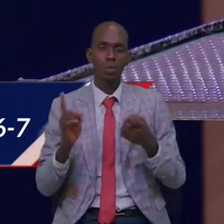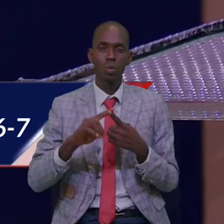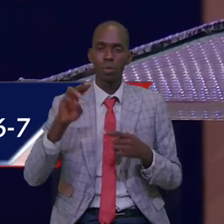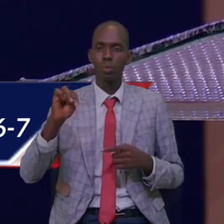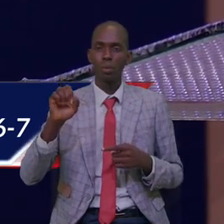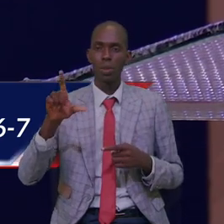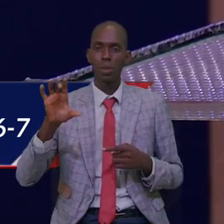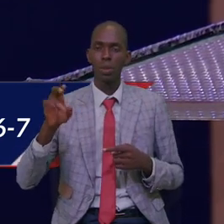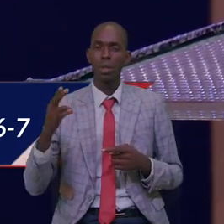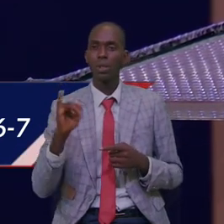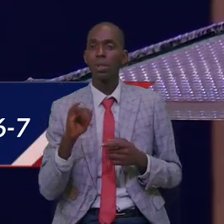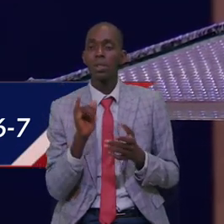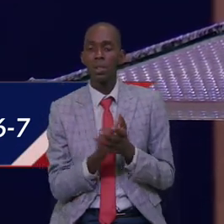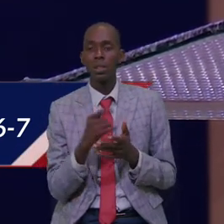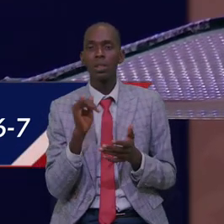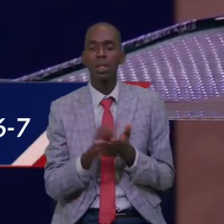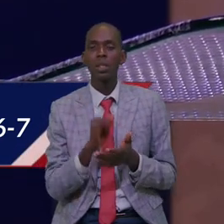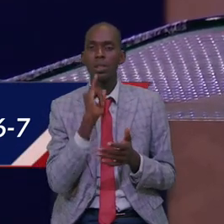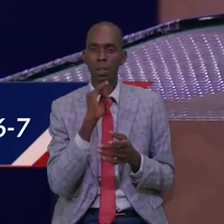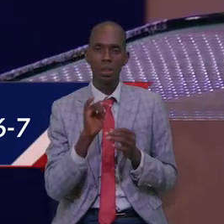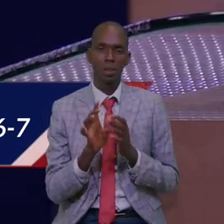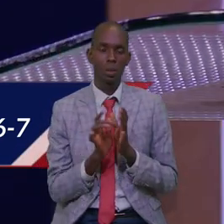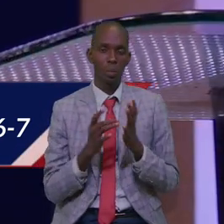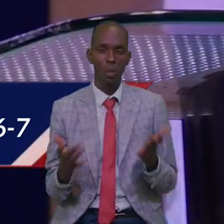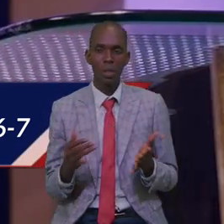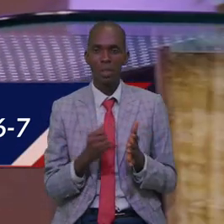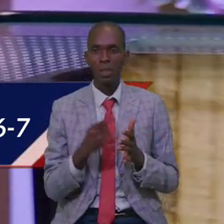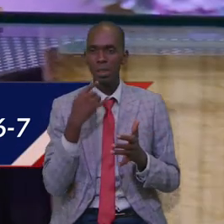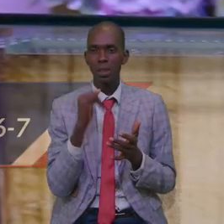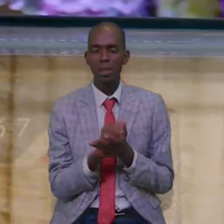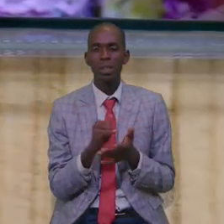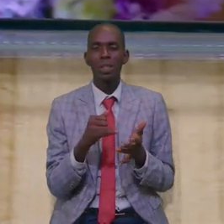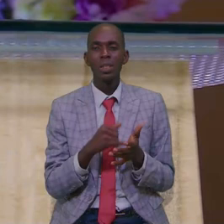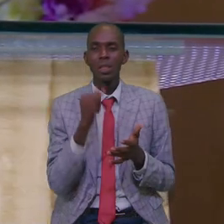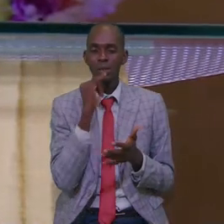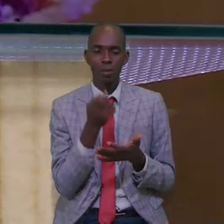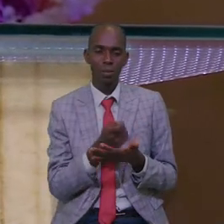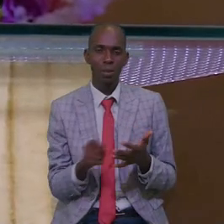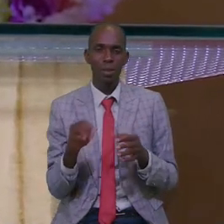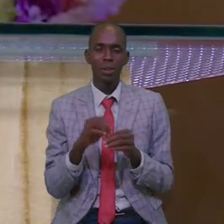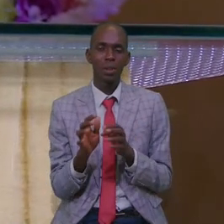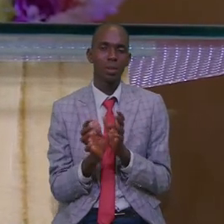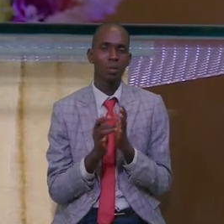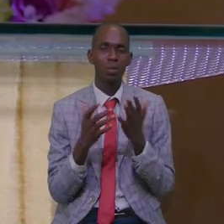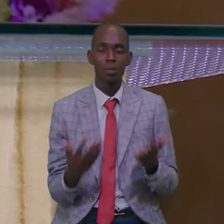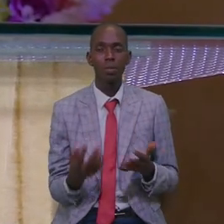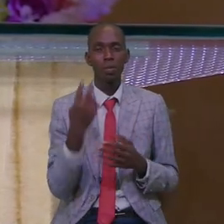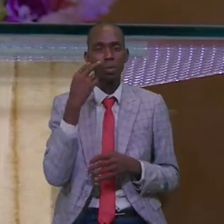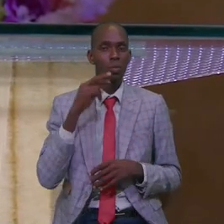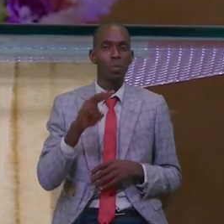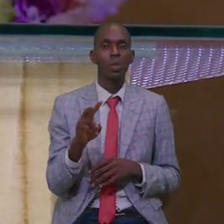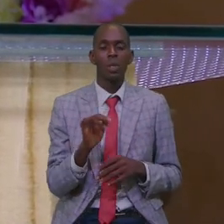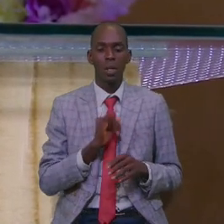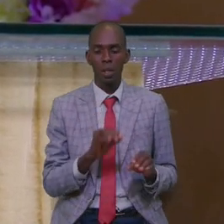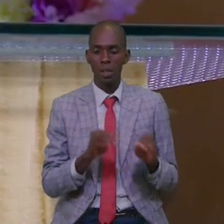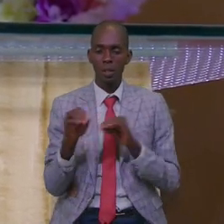is the scripture. That is the scripture. It says it is contained in the scripture. Behold, I lay in